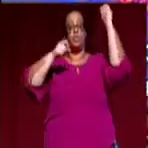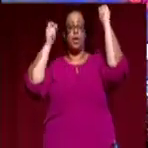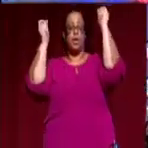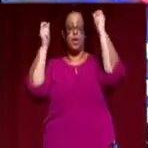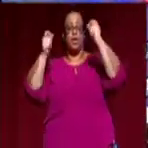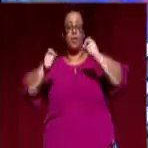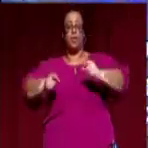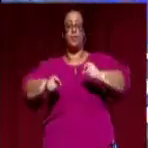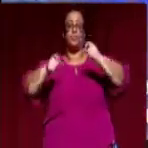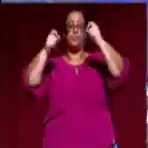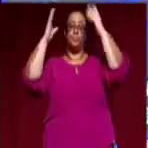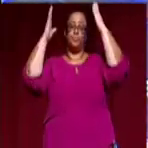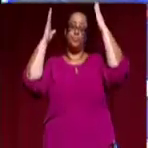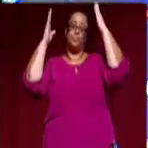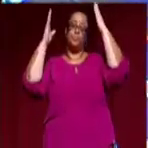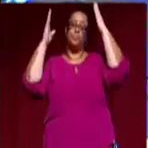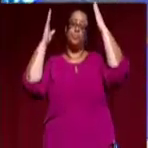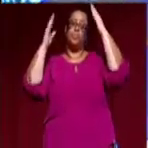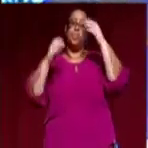Hallelujah.